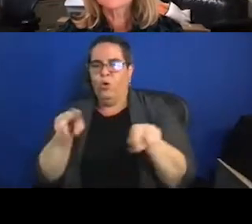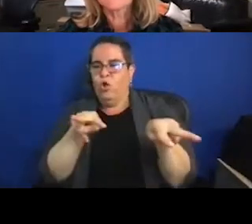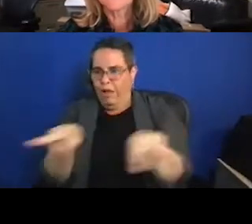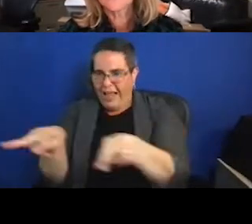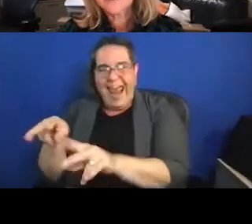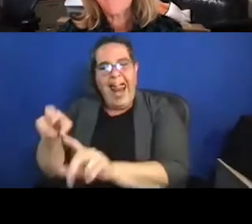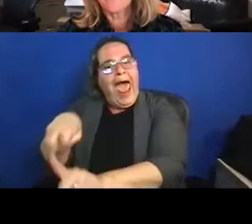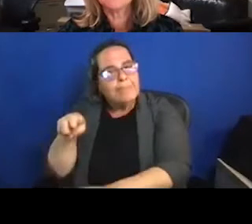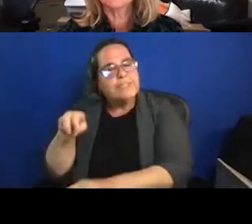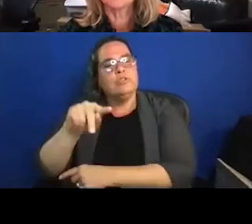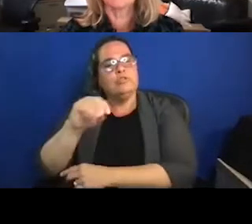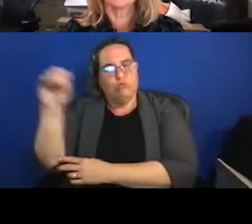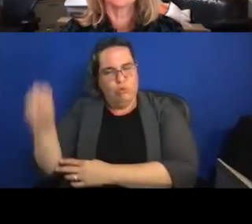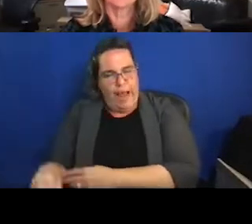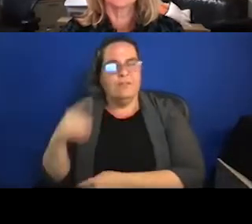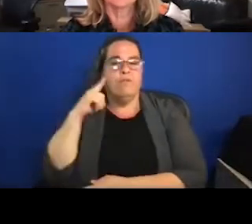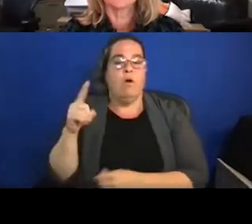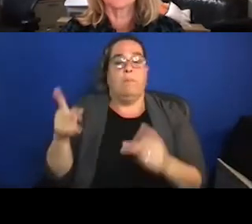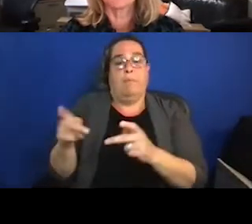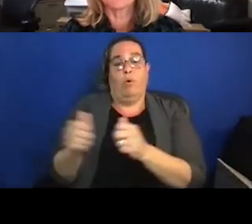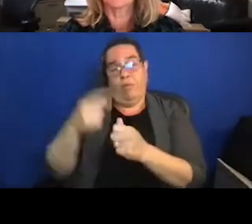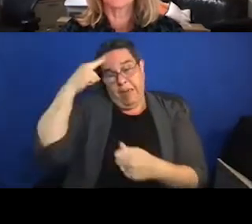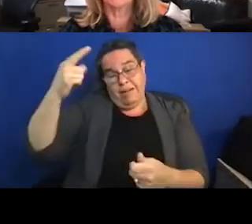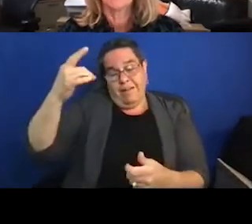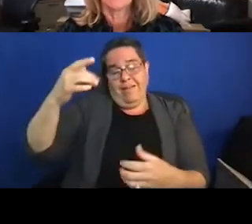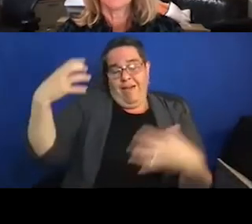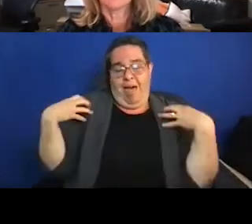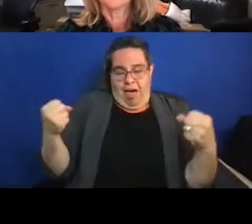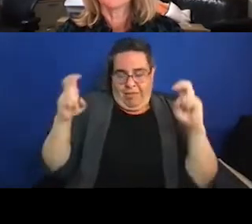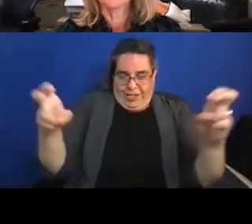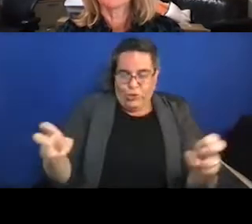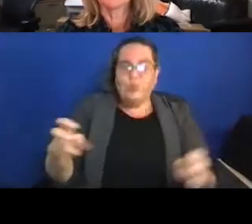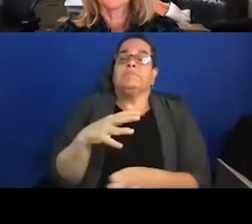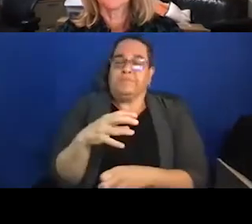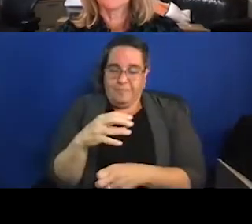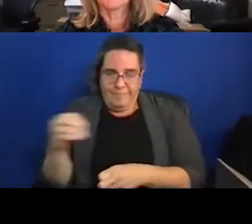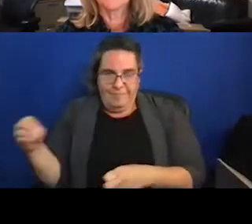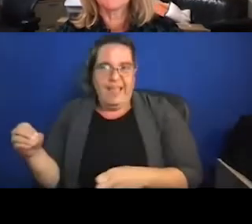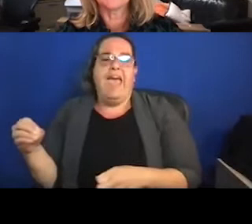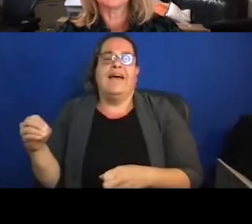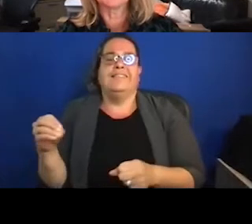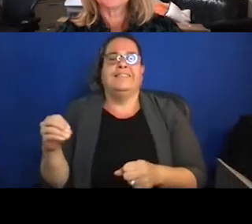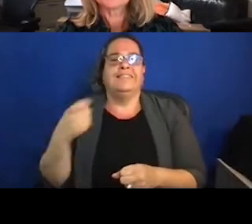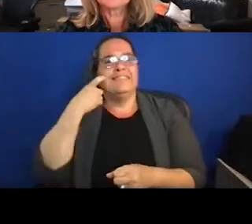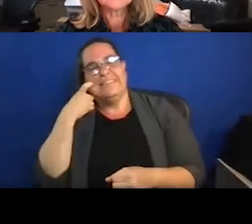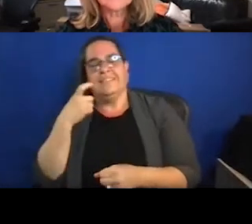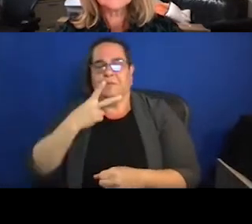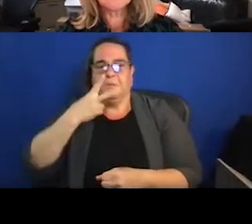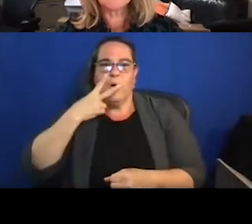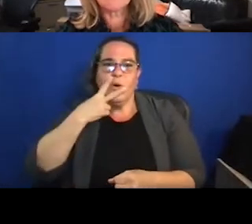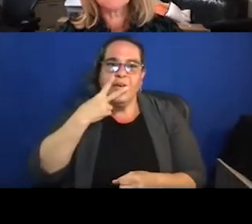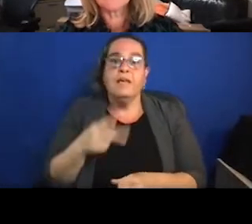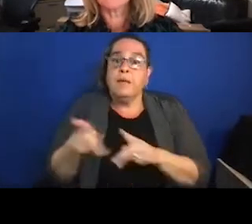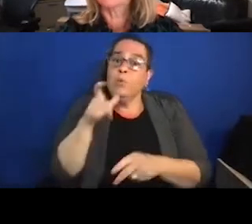were receiving at the time CBFS services through Bay Cove Human Services or through VinFin. And